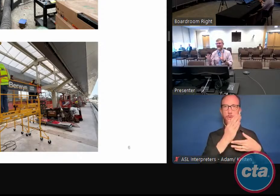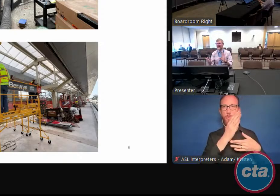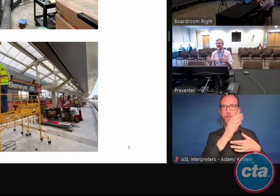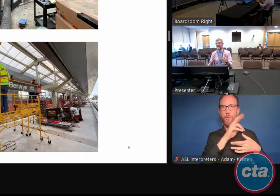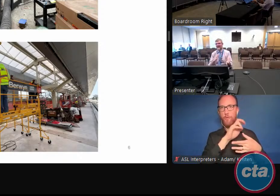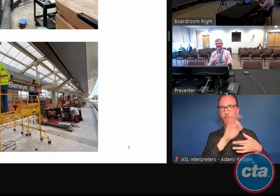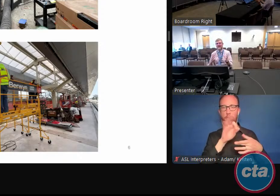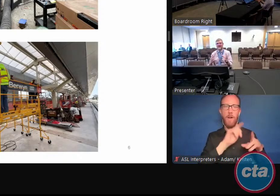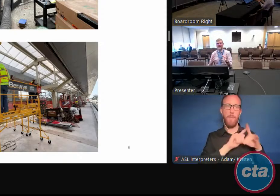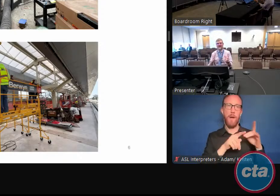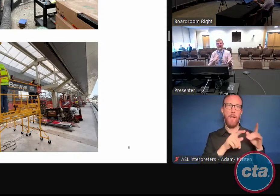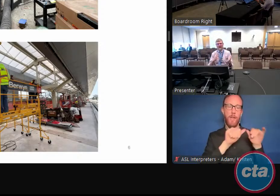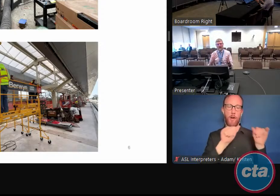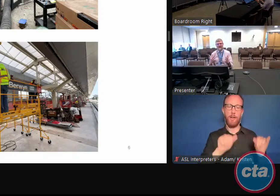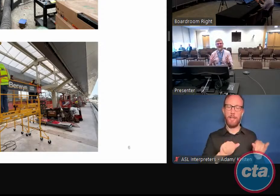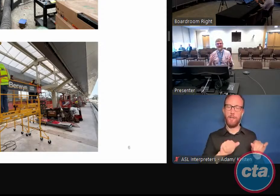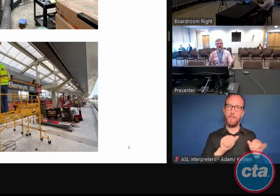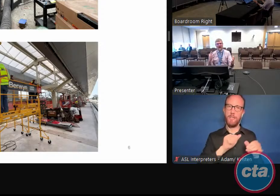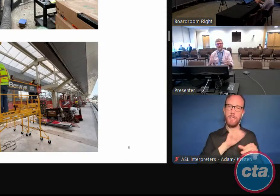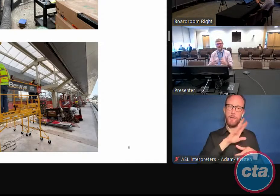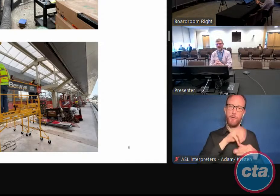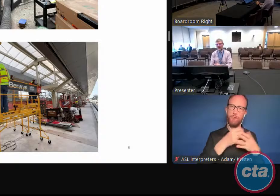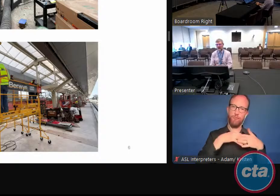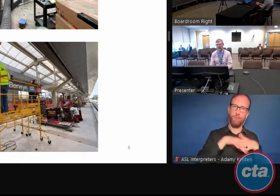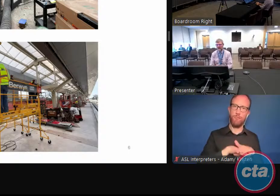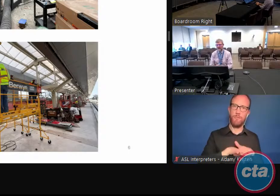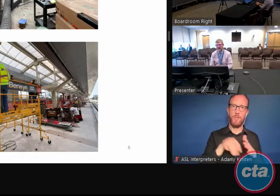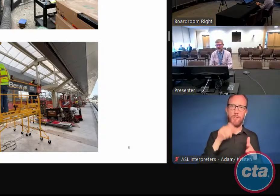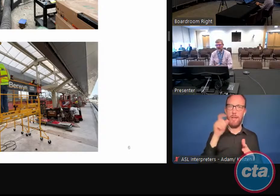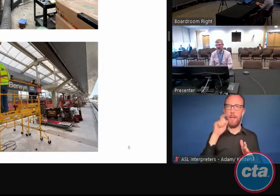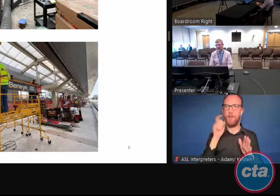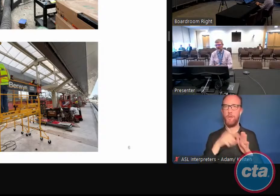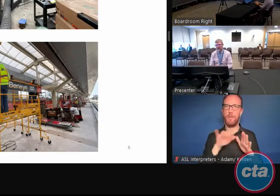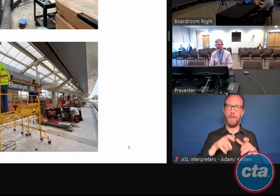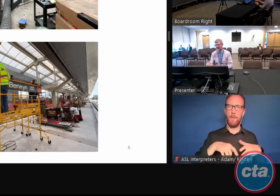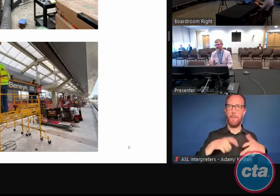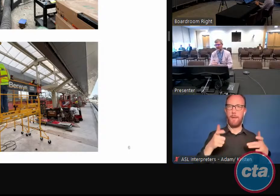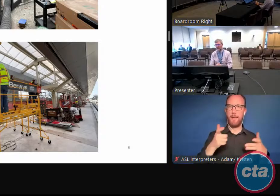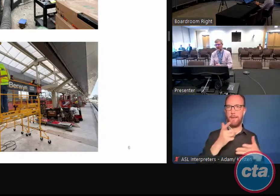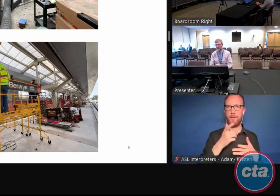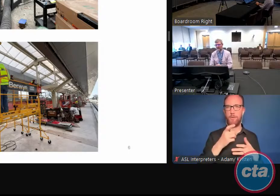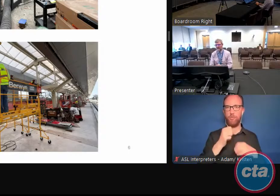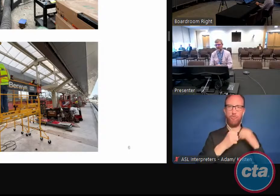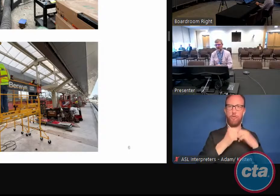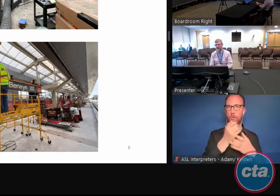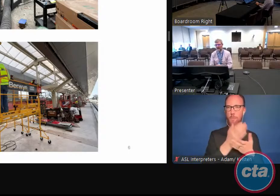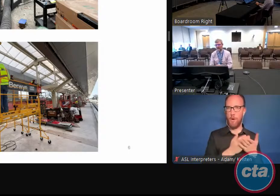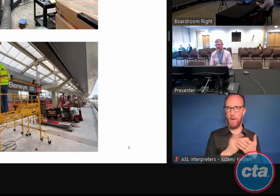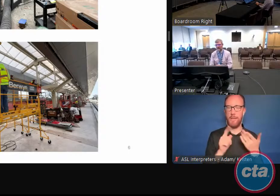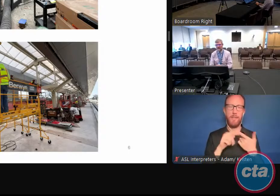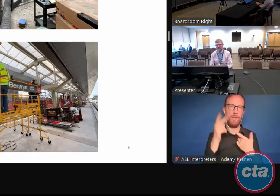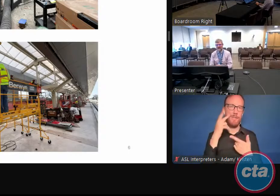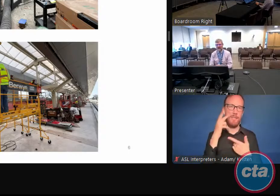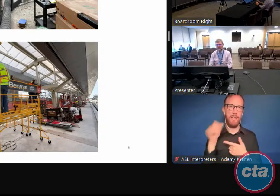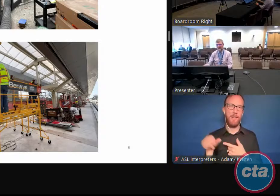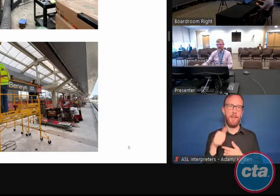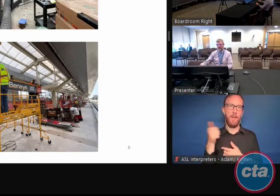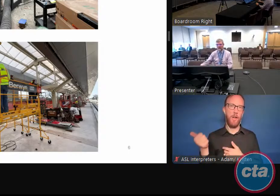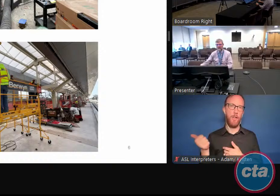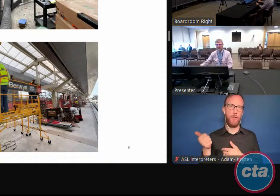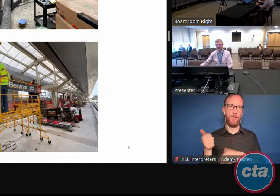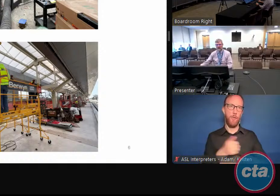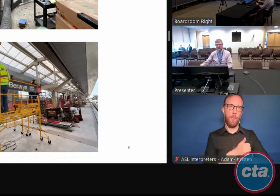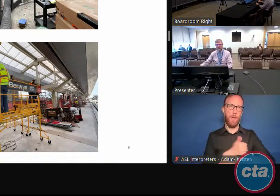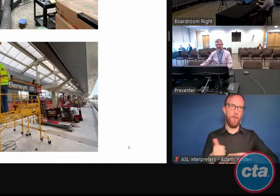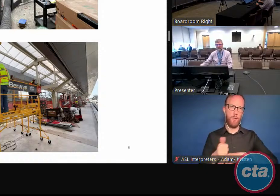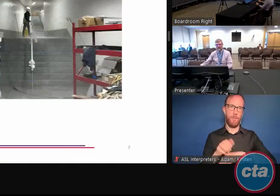piece of enhancement into it so you don't notice that large structural element. And then you can see some of those similar platform finishes down there at Berwyn.